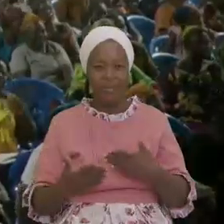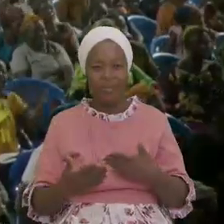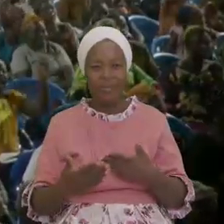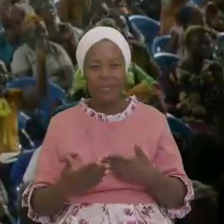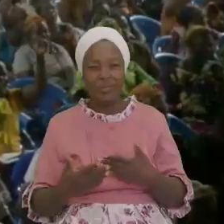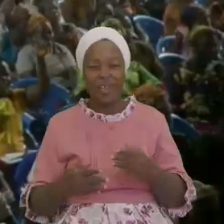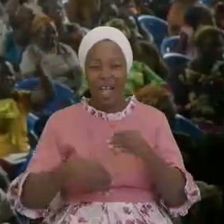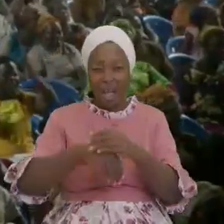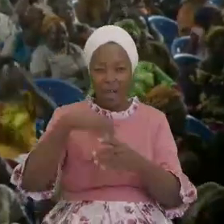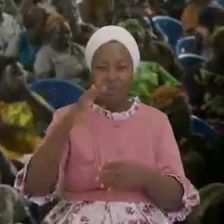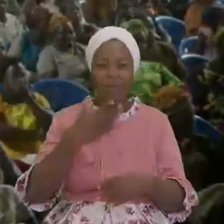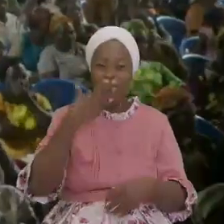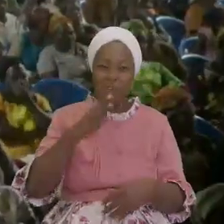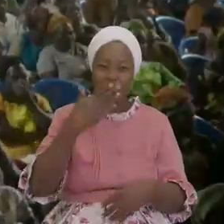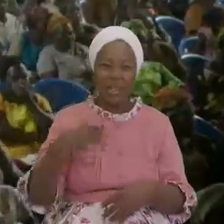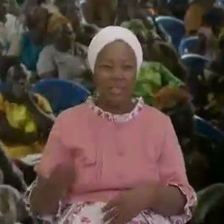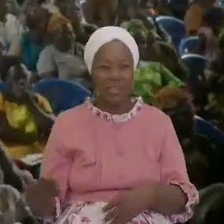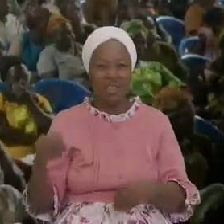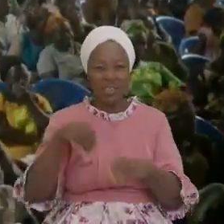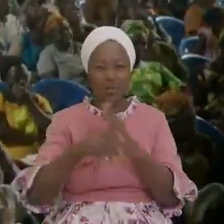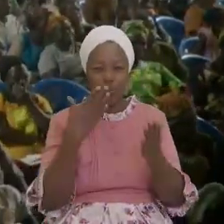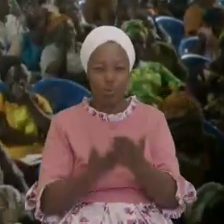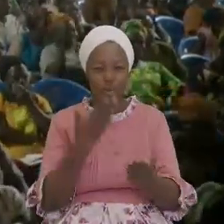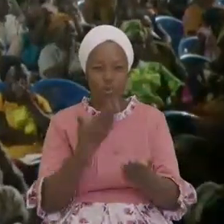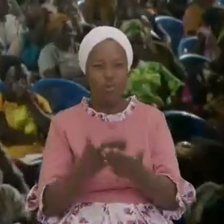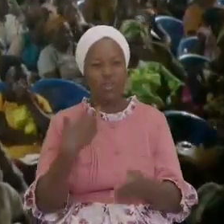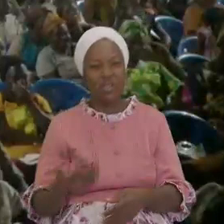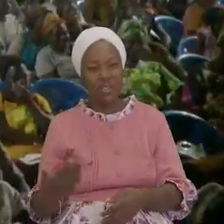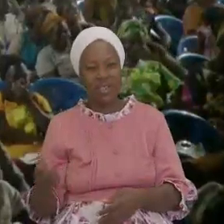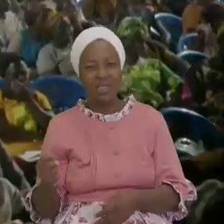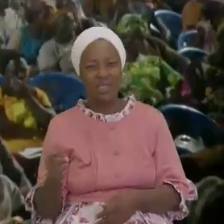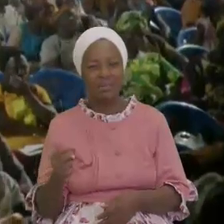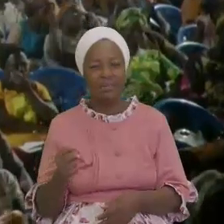Out of bad things into good things.